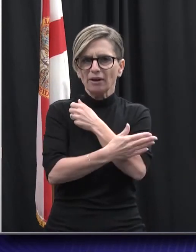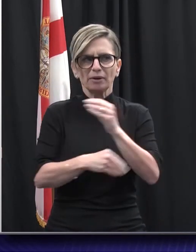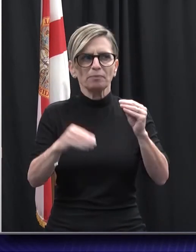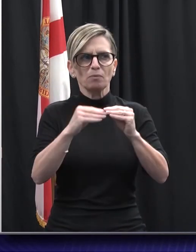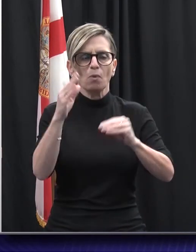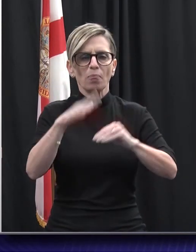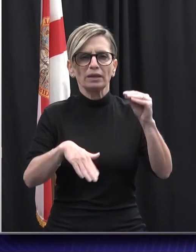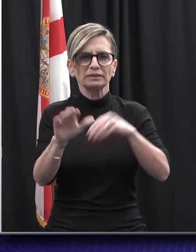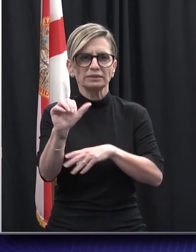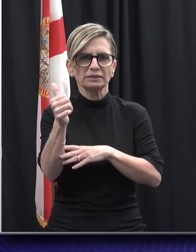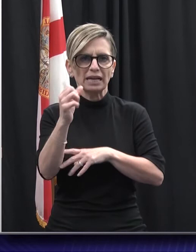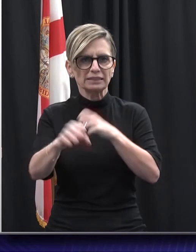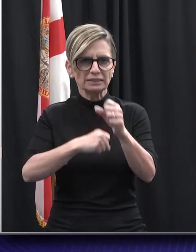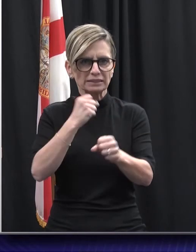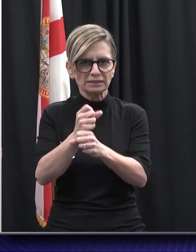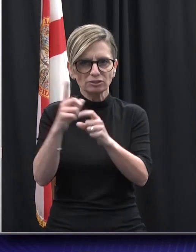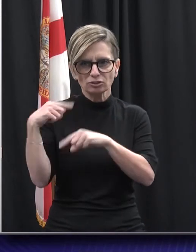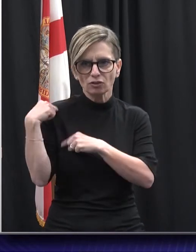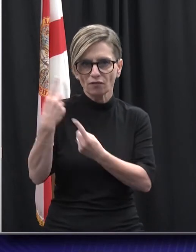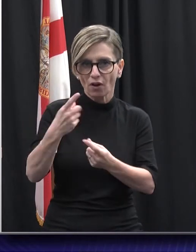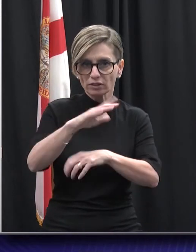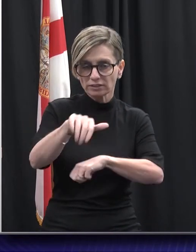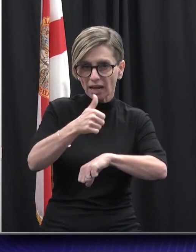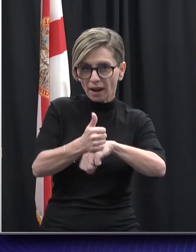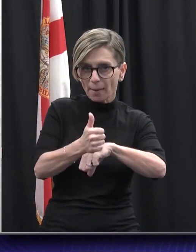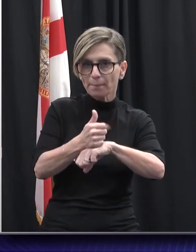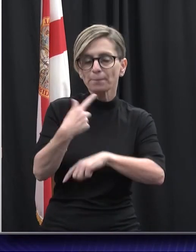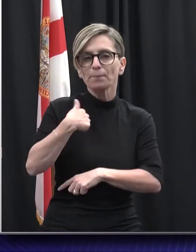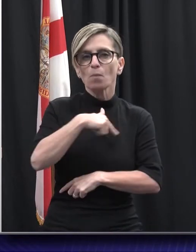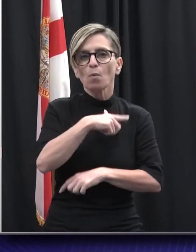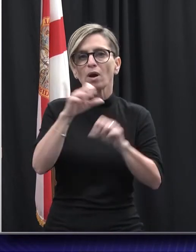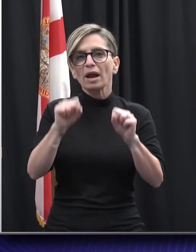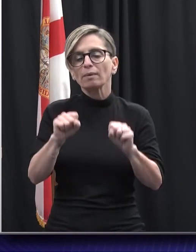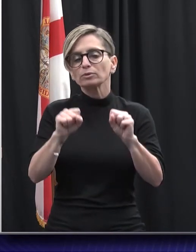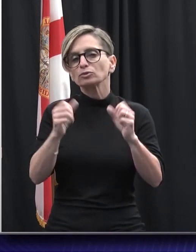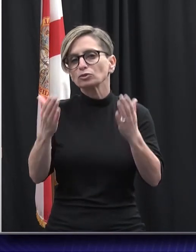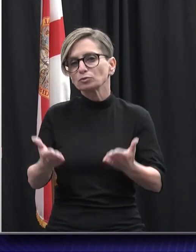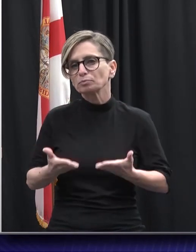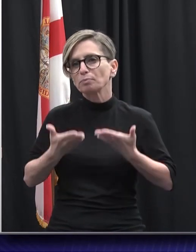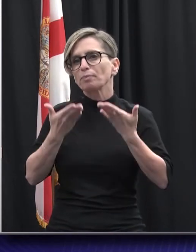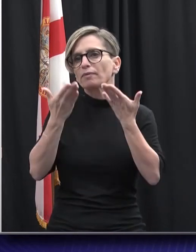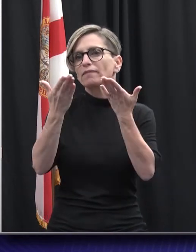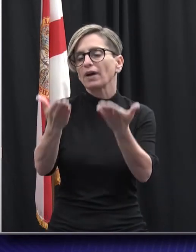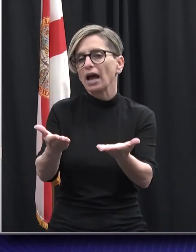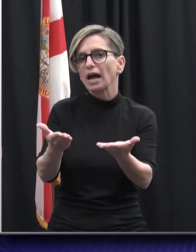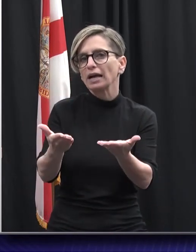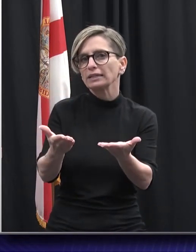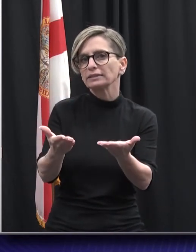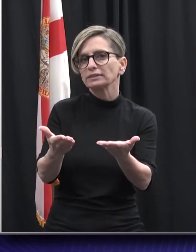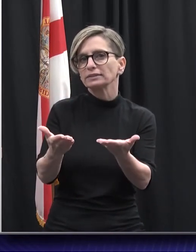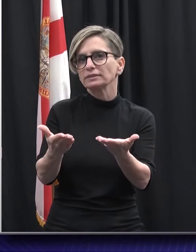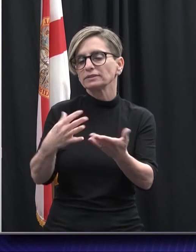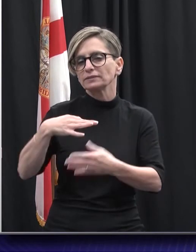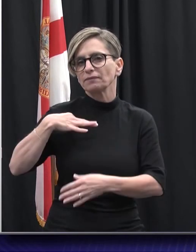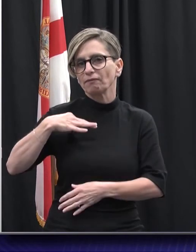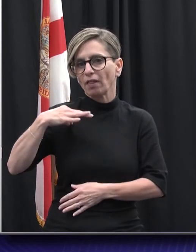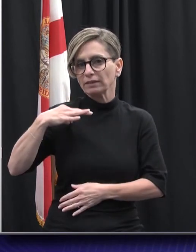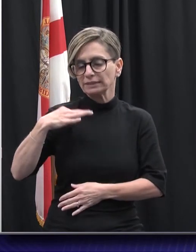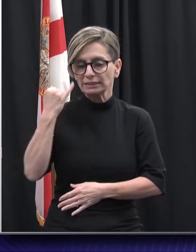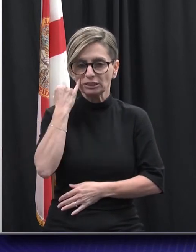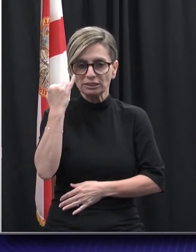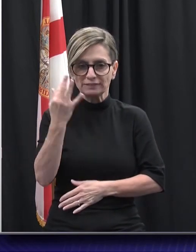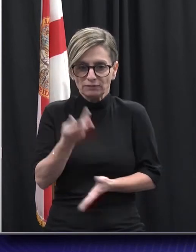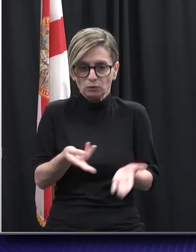years. And what we are able to provide is sovereign immunity to any volunteer who signs up under